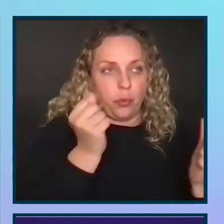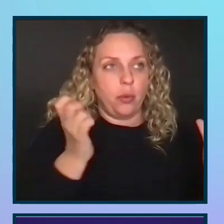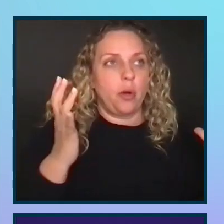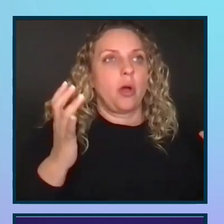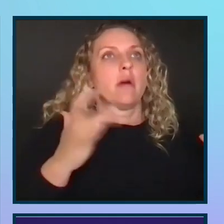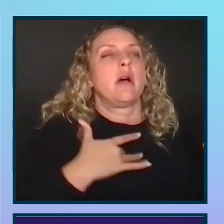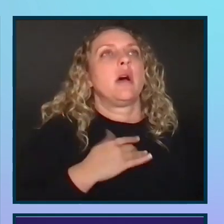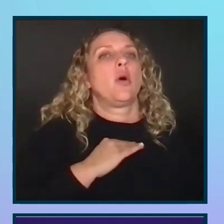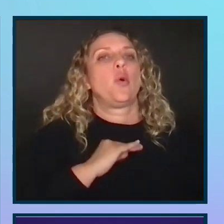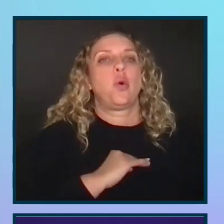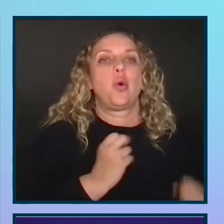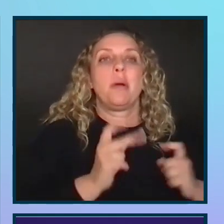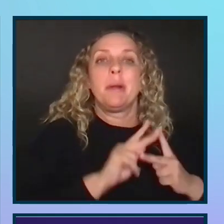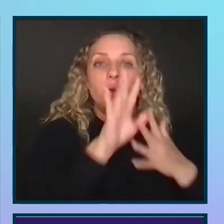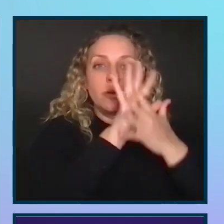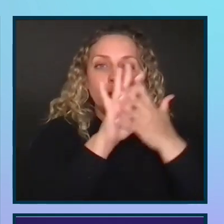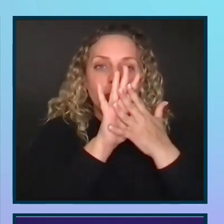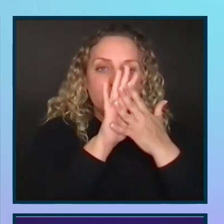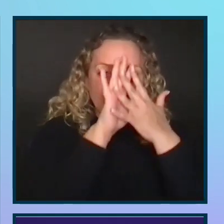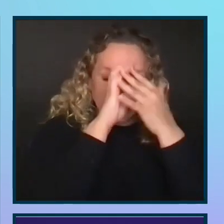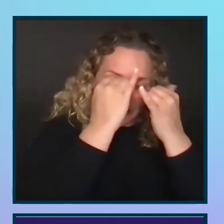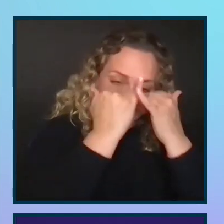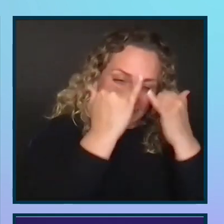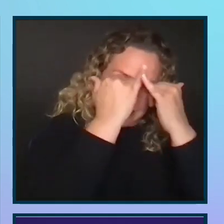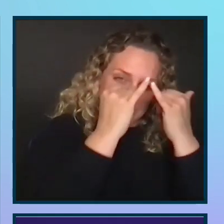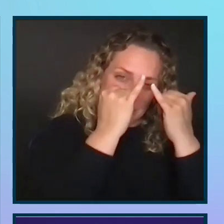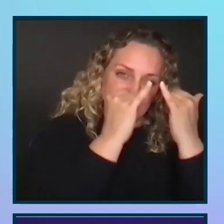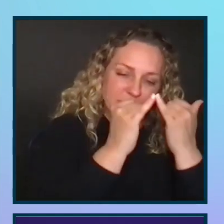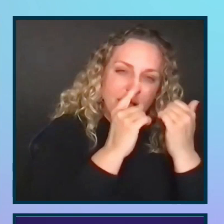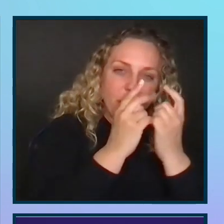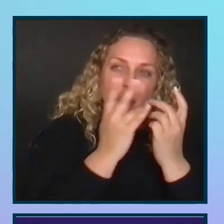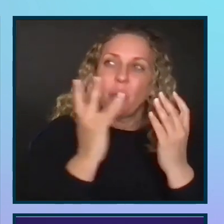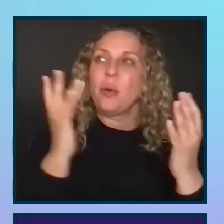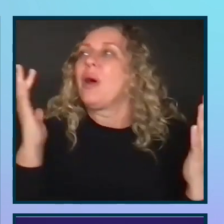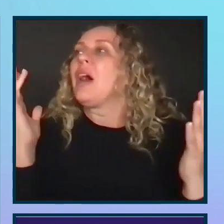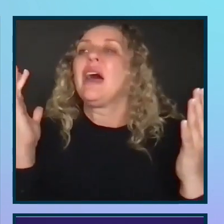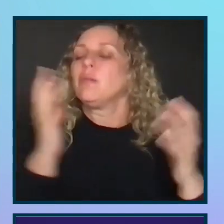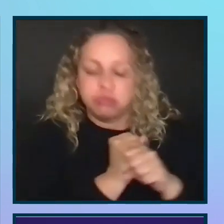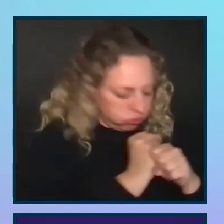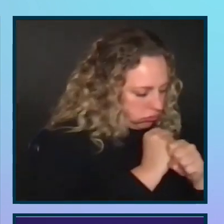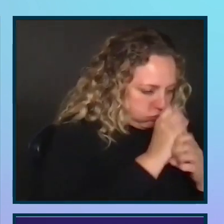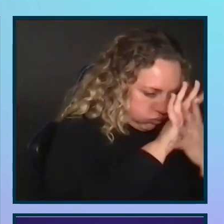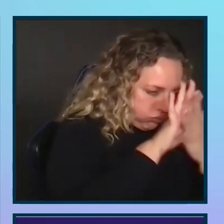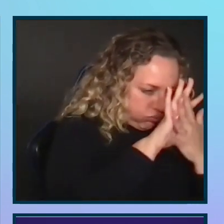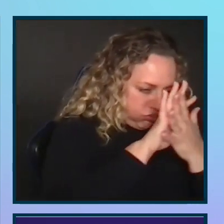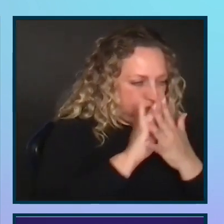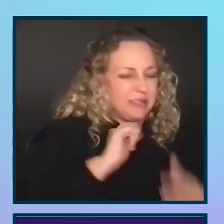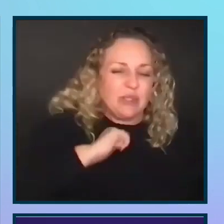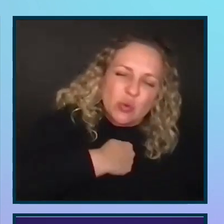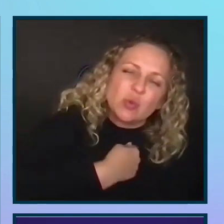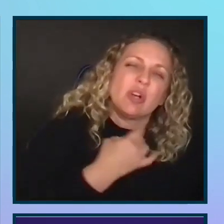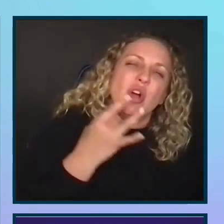relief. For many people, brain fog does not lift, or it lifts partially or intermittently. Watching yourself be foggy is a torture in itself. Everything